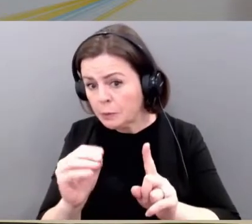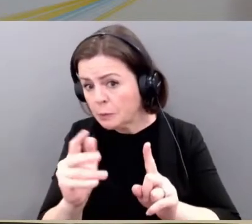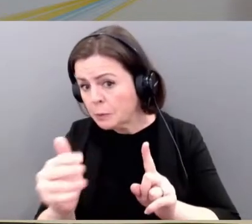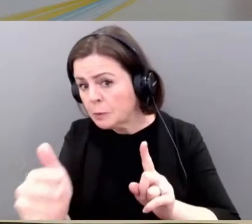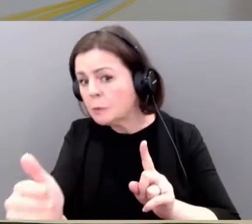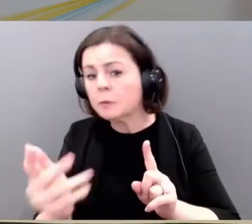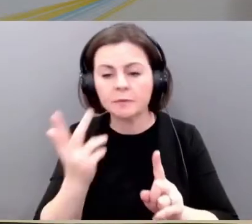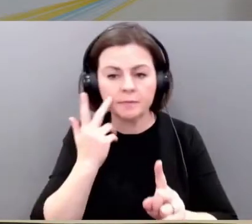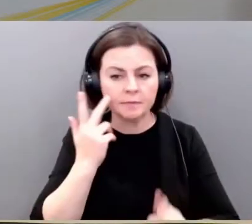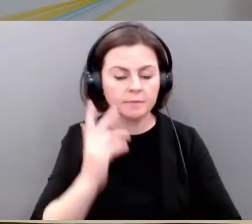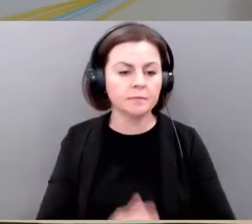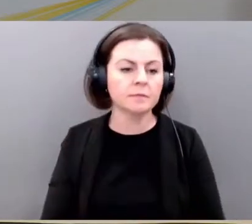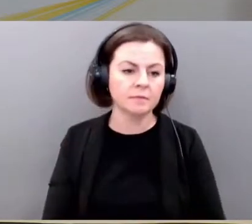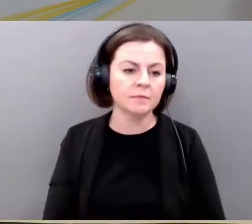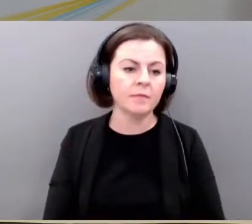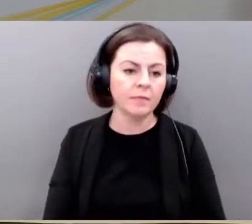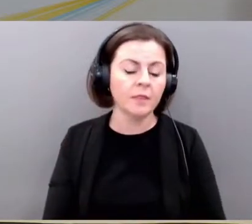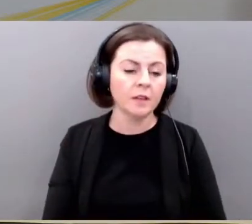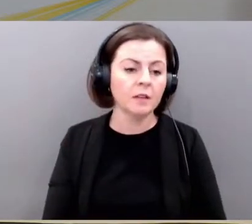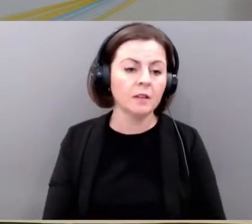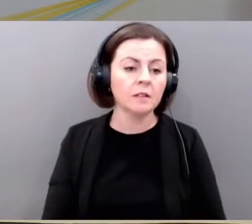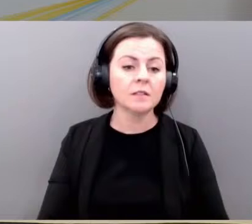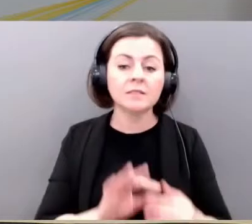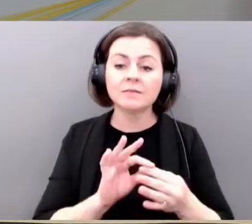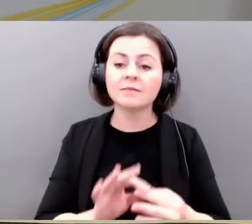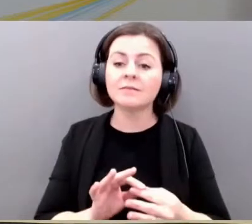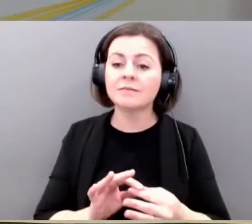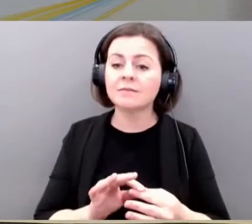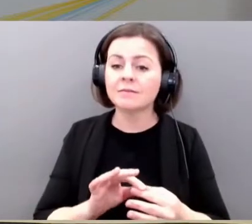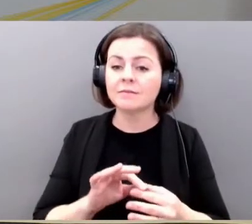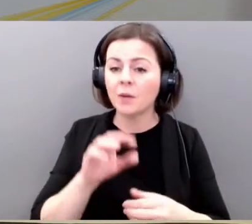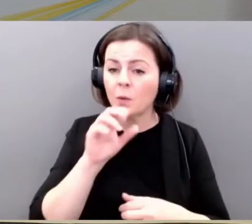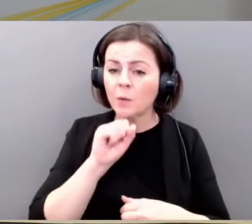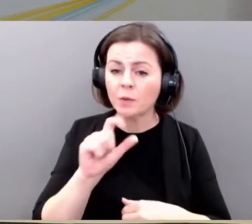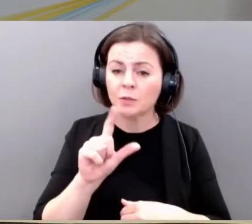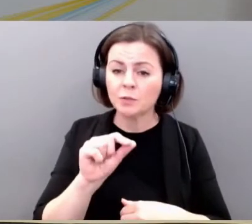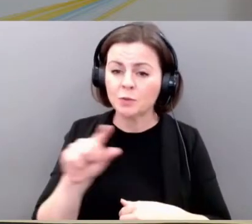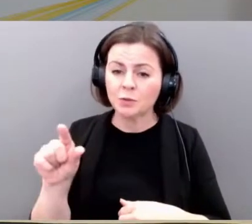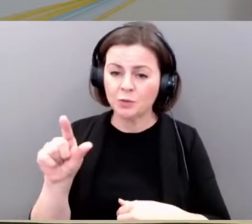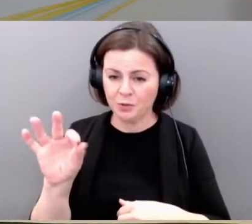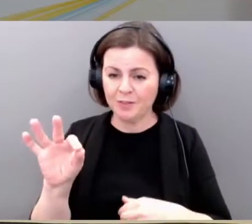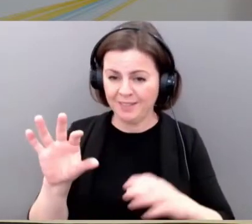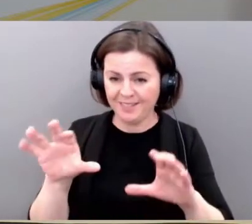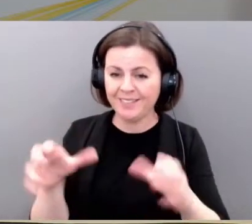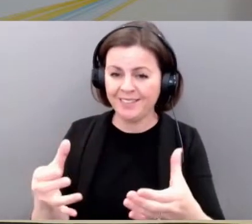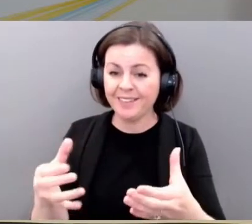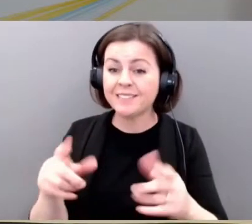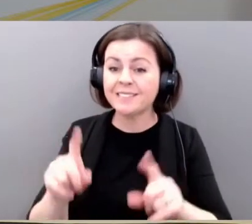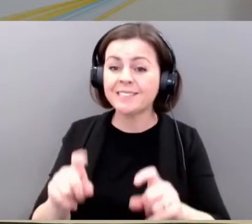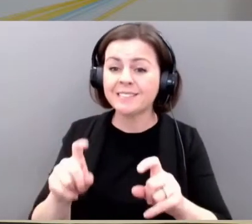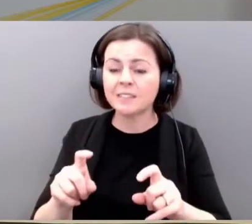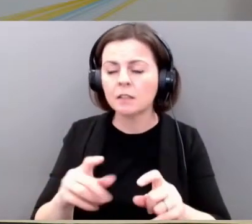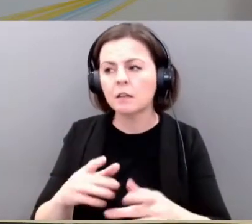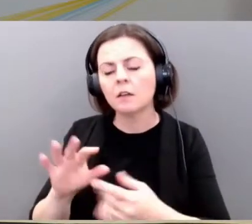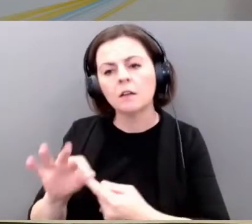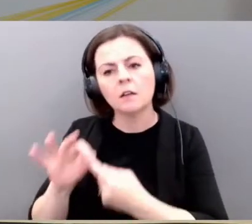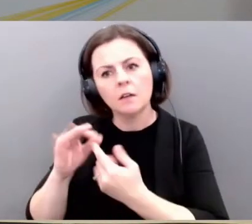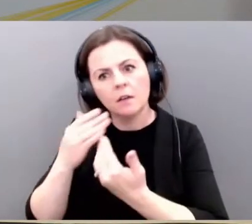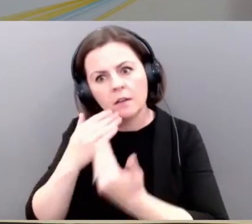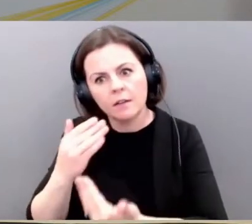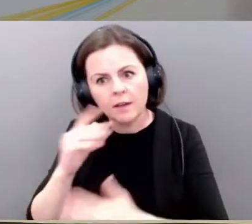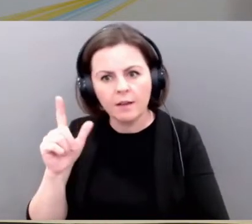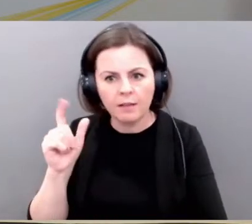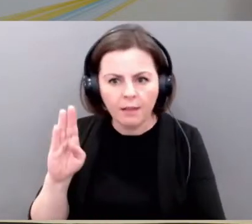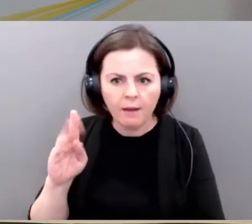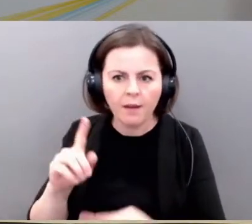Certainly, when we're speaking about testing in this age group, a special thank you, as the Premier's already pointed out, to the laboratory and testing clinic staff who